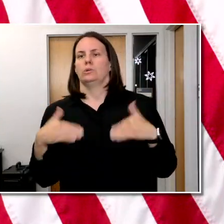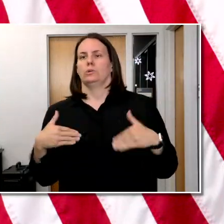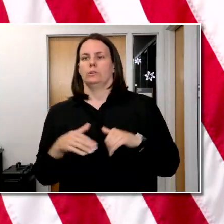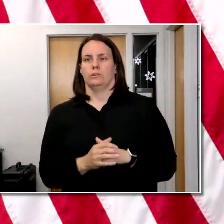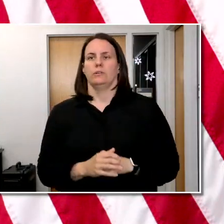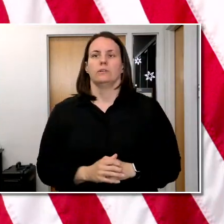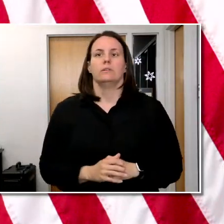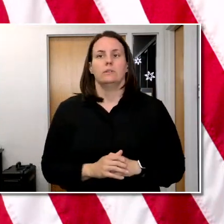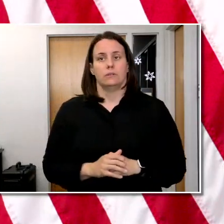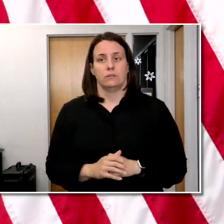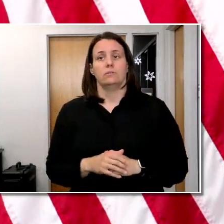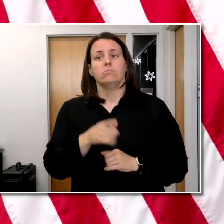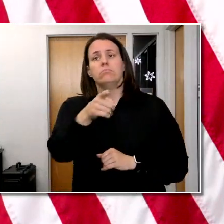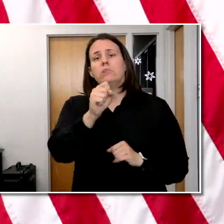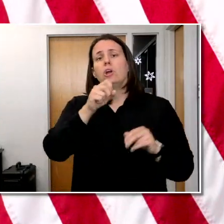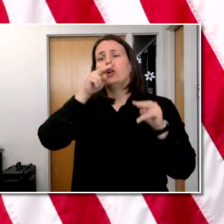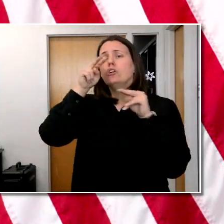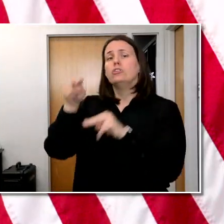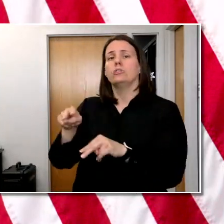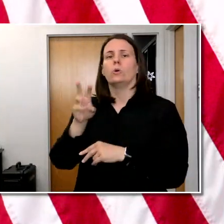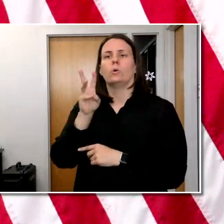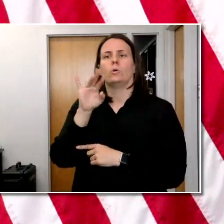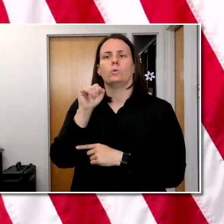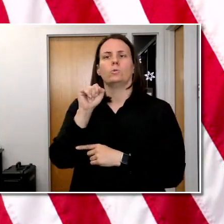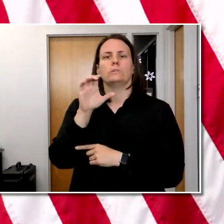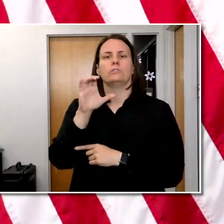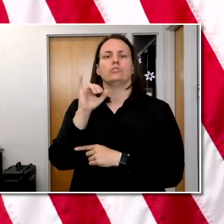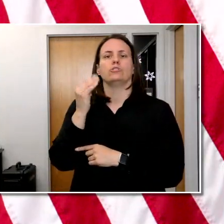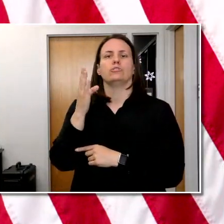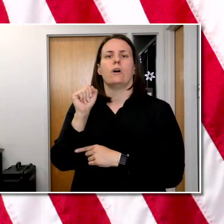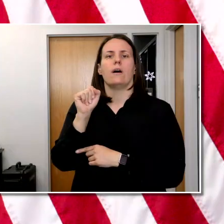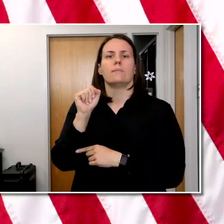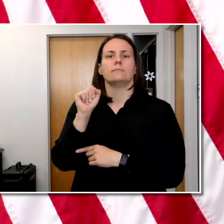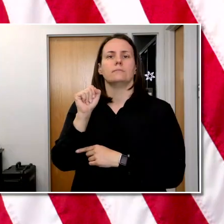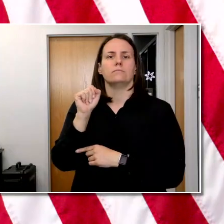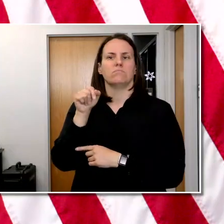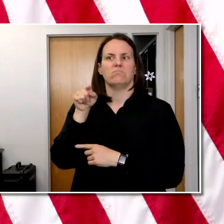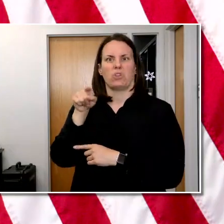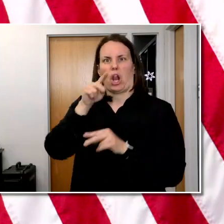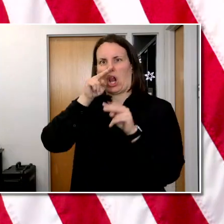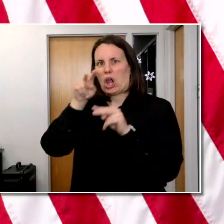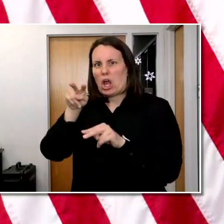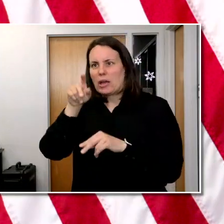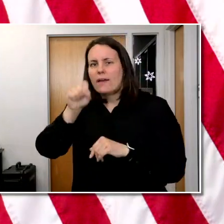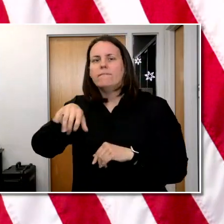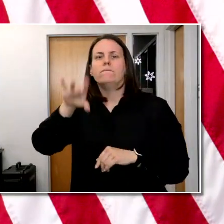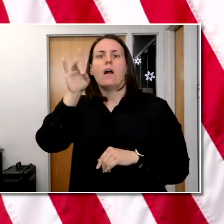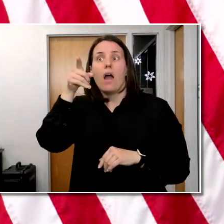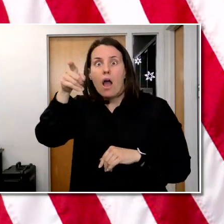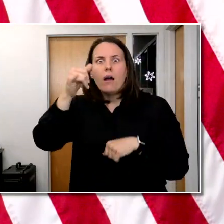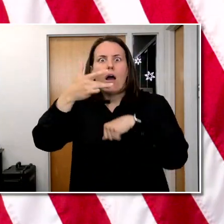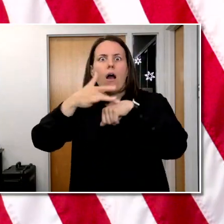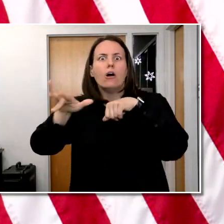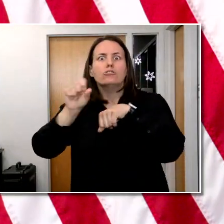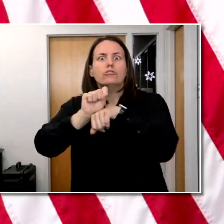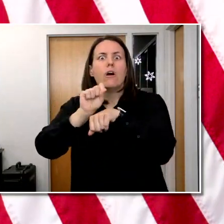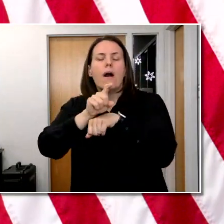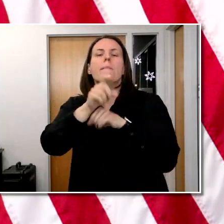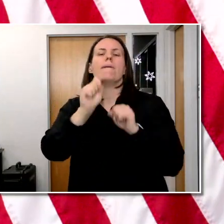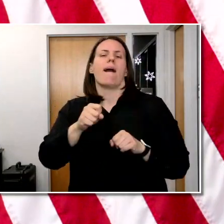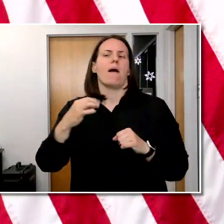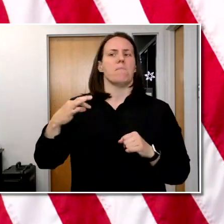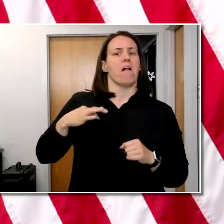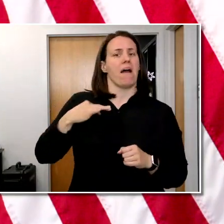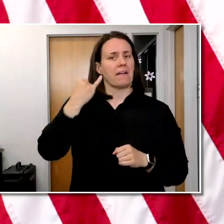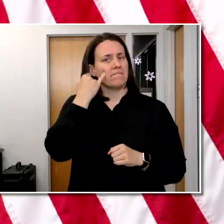wisc.jobs. We are very excited about our initial response to this posting. Over 1,000 applicants applied in the